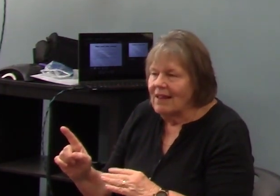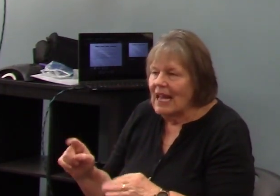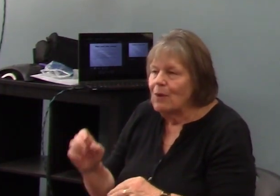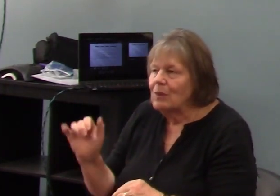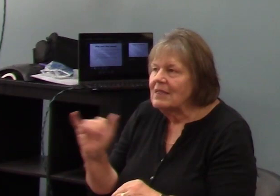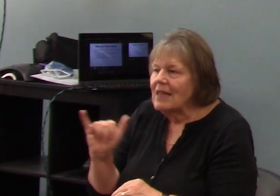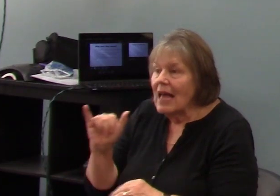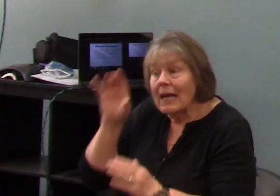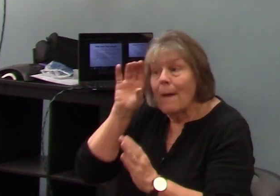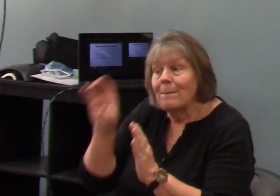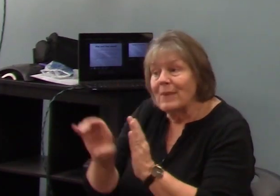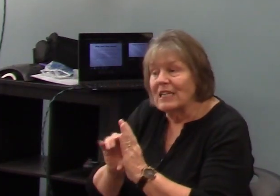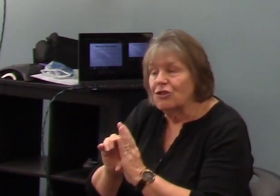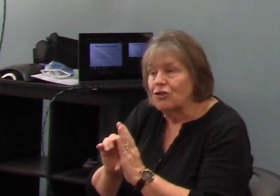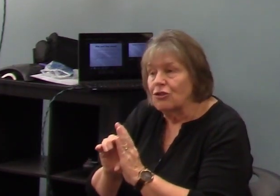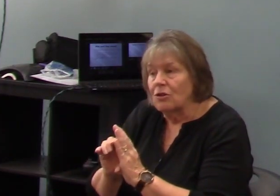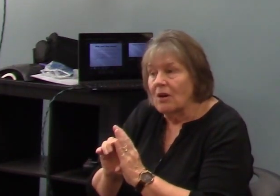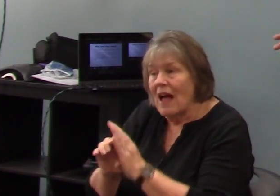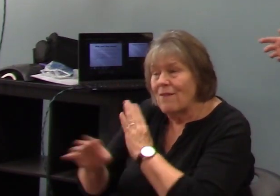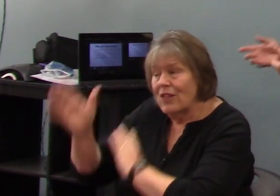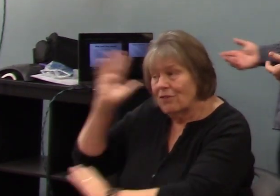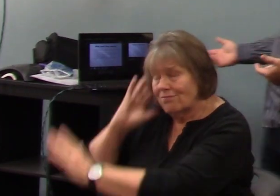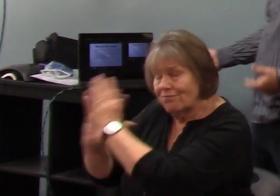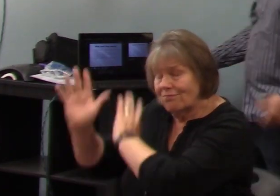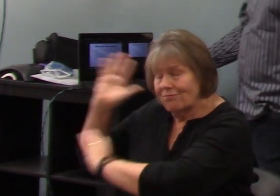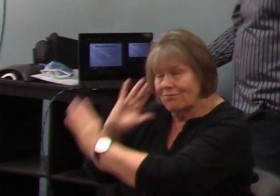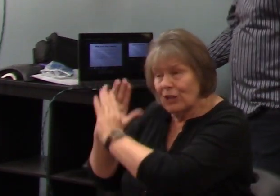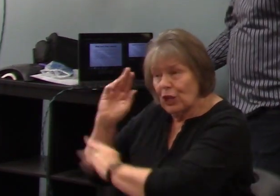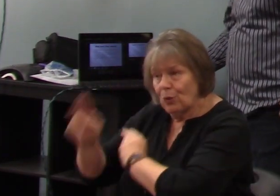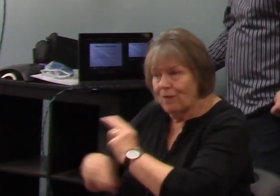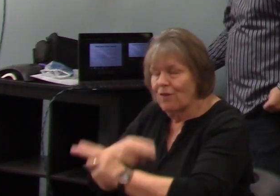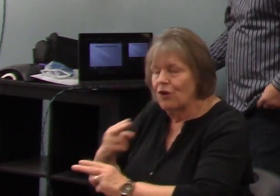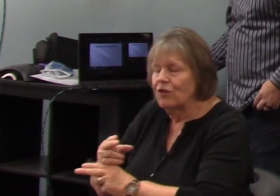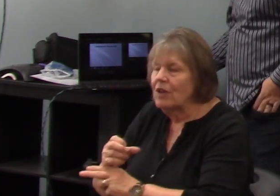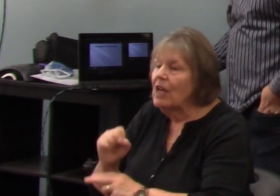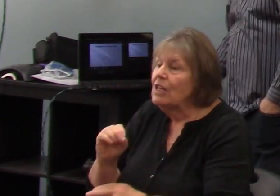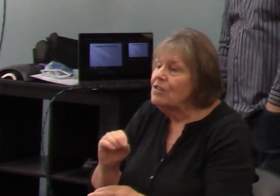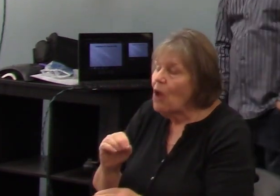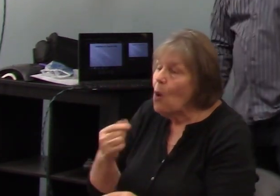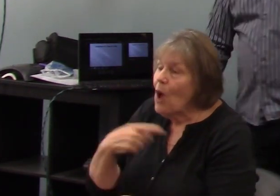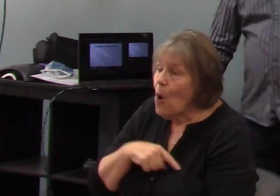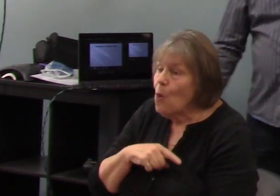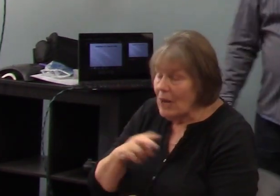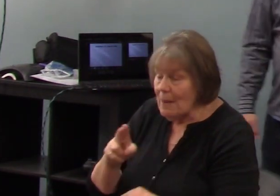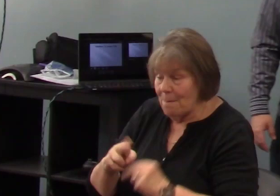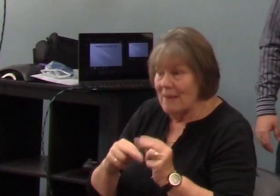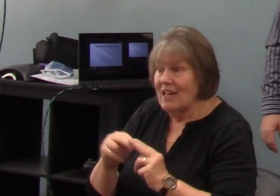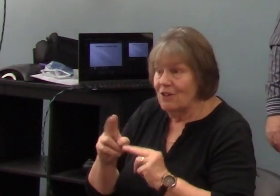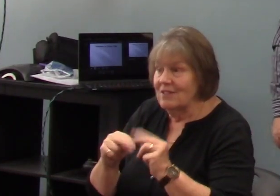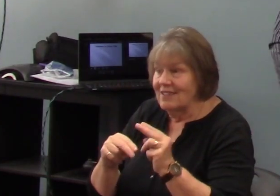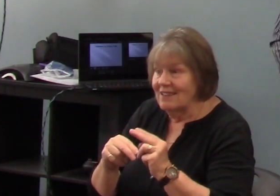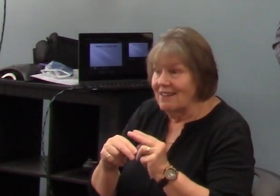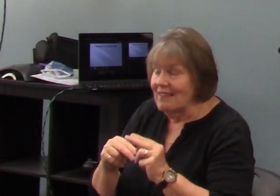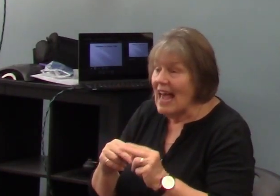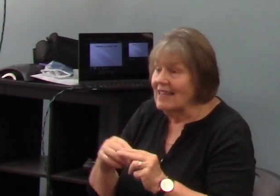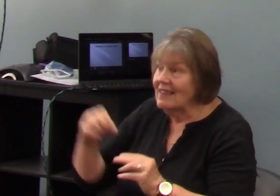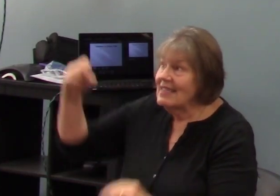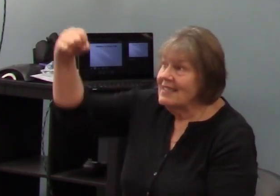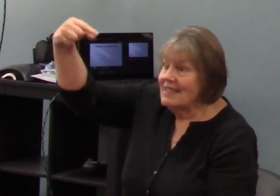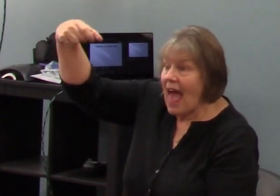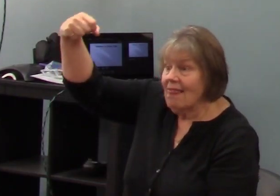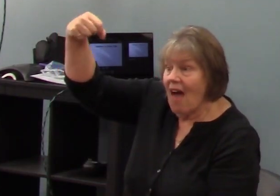the early universe. So we actually built a bunch of satellites to go and see this. We wanted to get a better picture of what the heck was going on in the